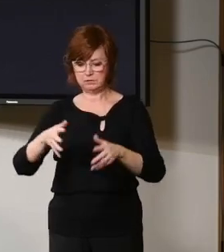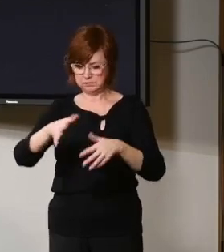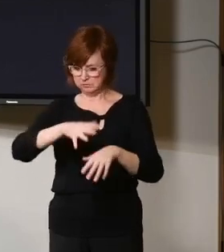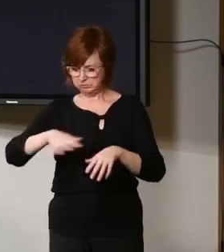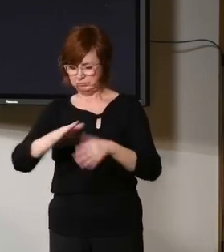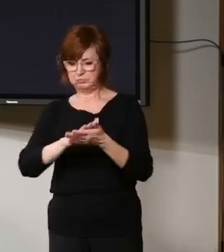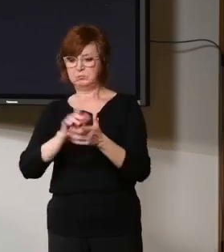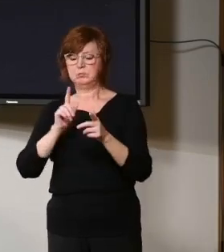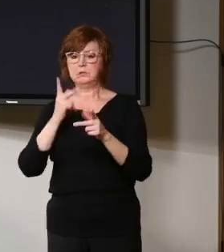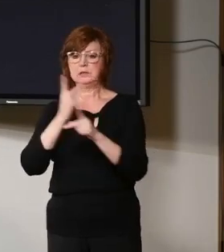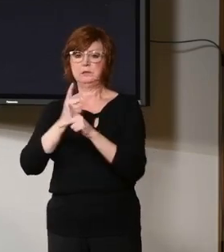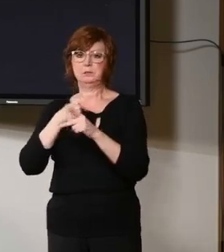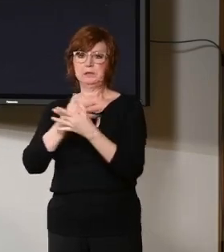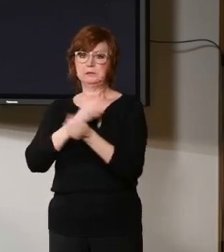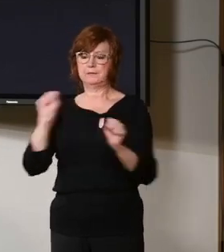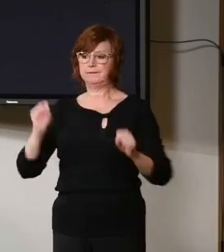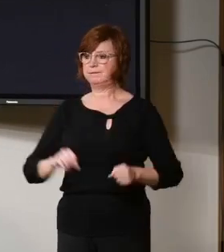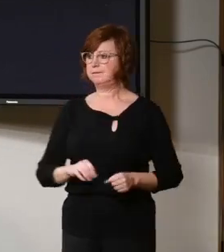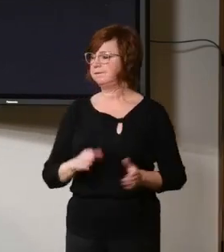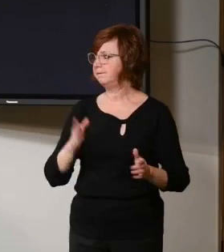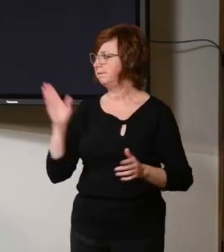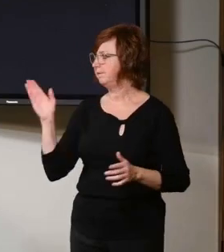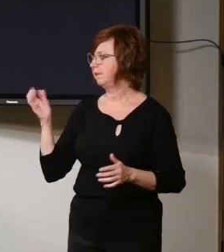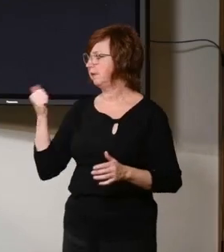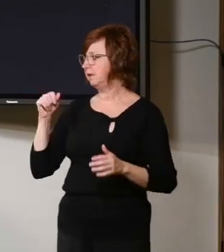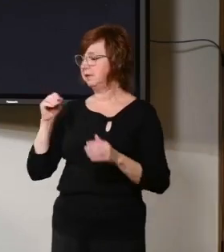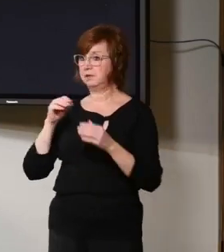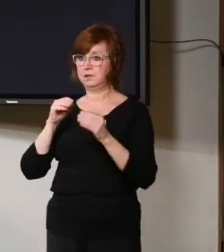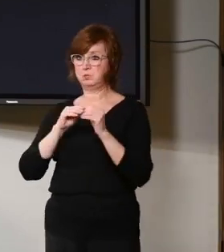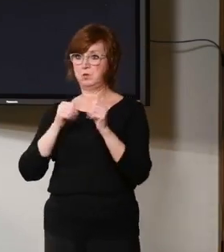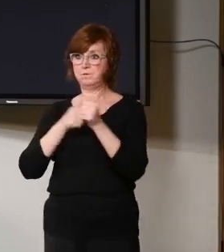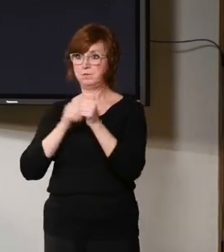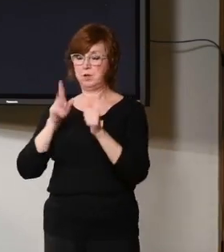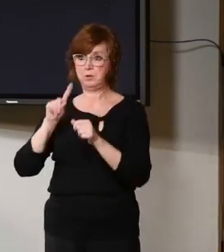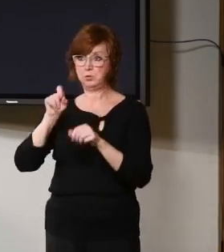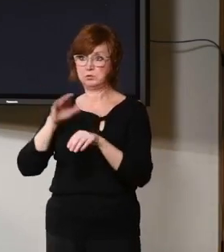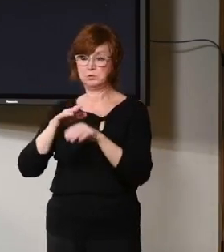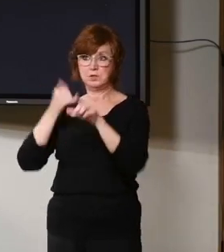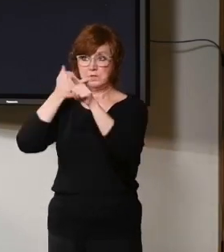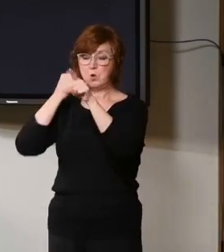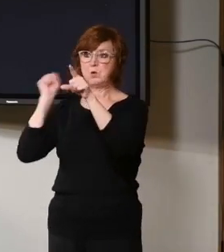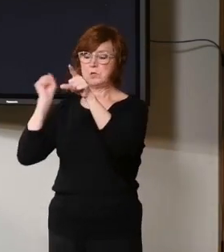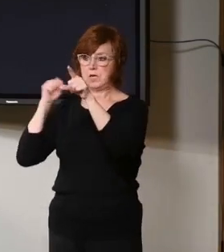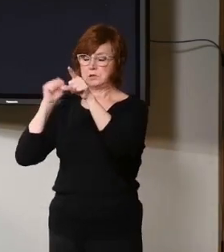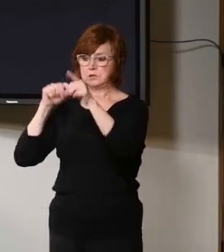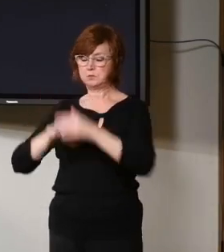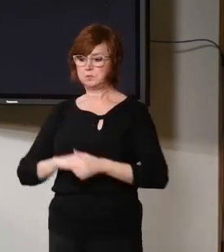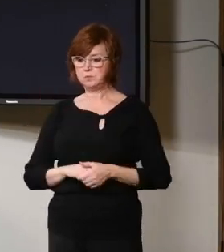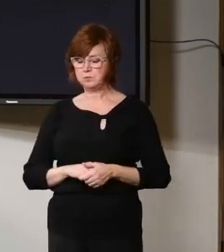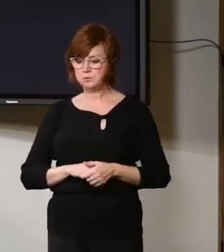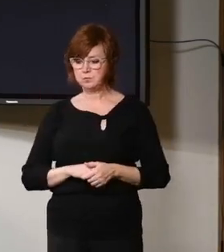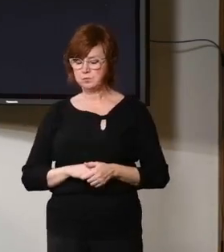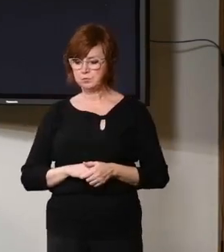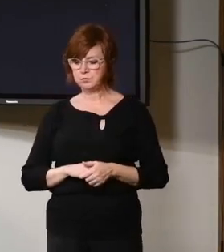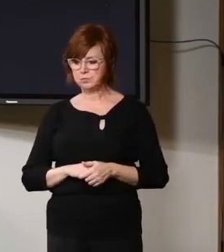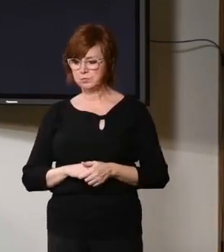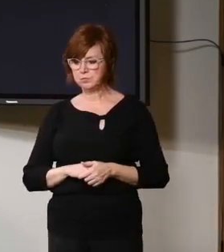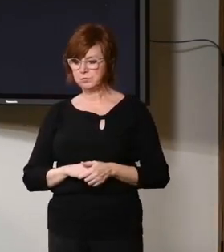even safer. Is there a follow-up on the line? Yeah, I'm just